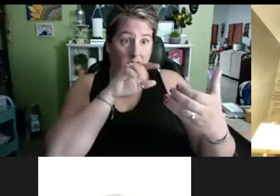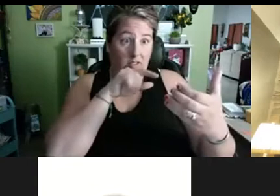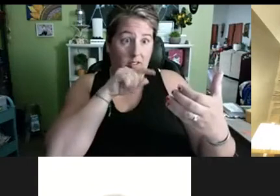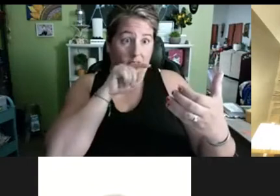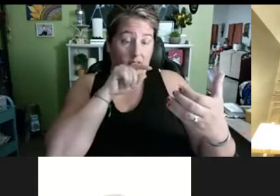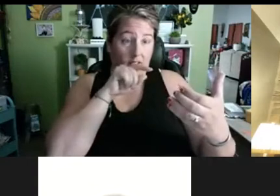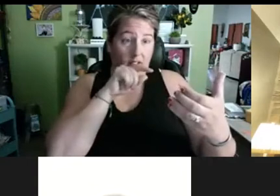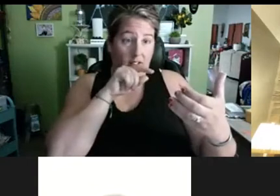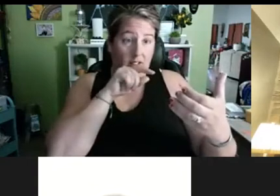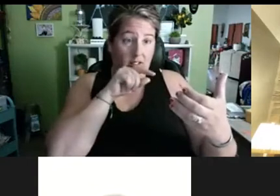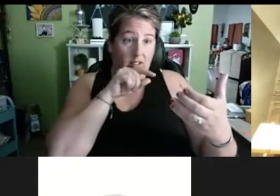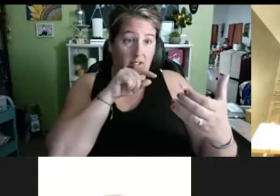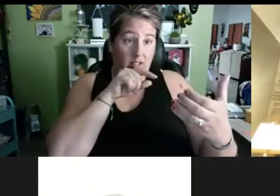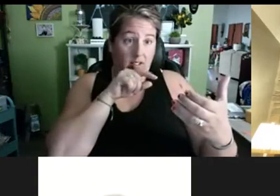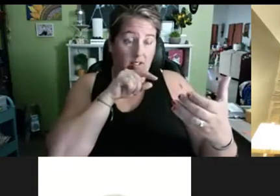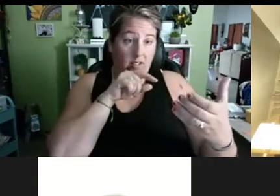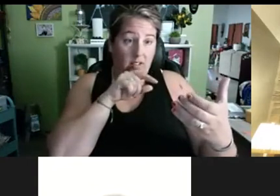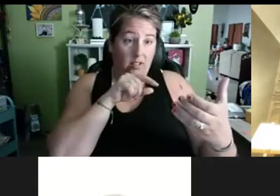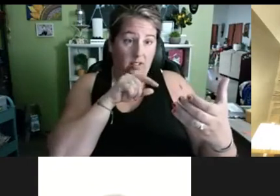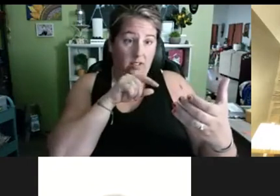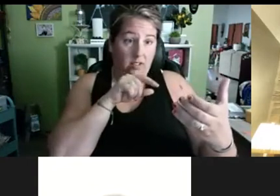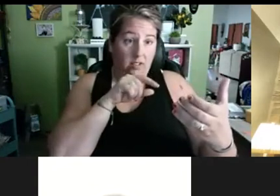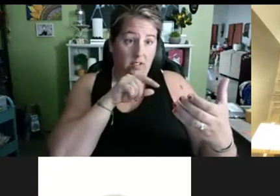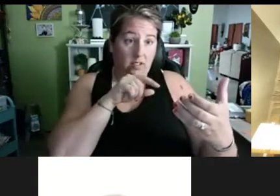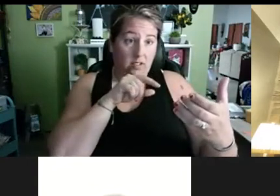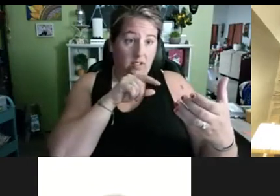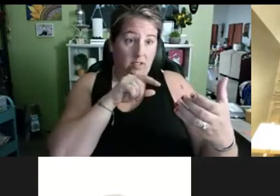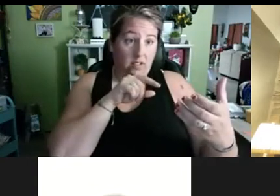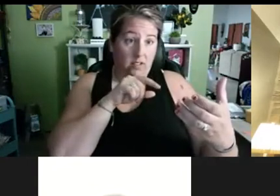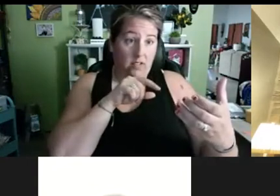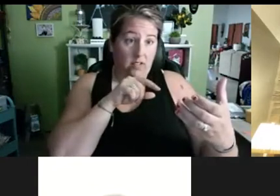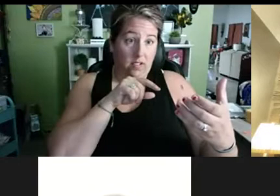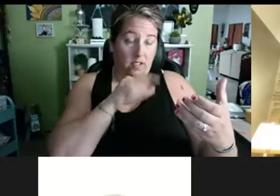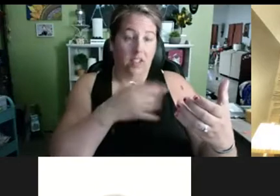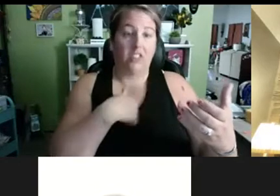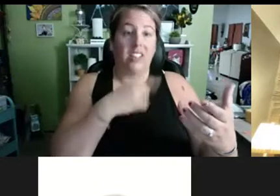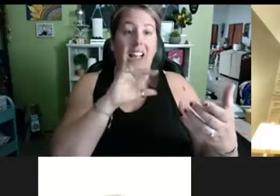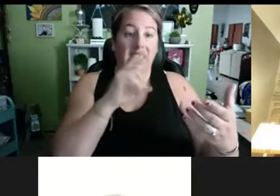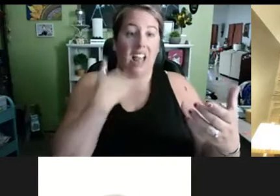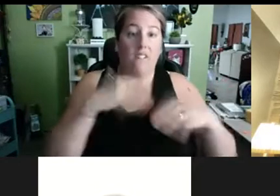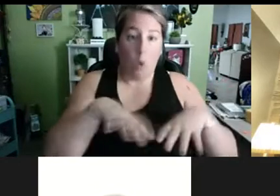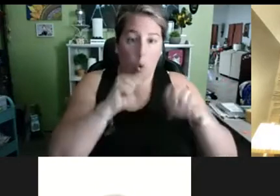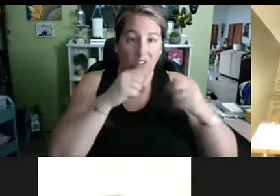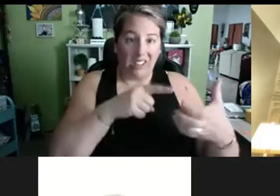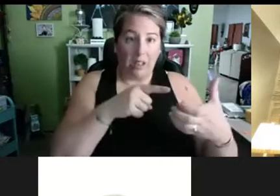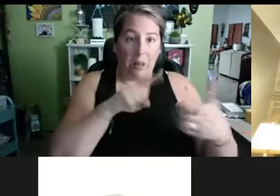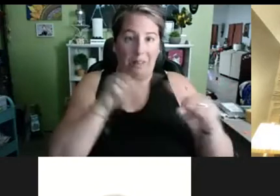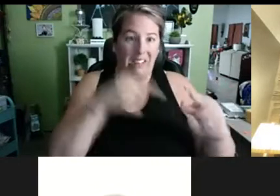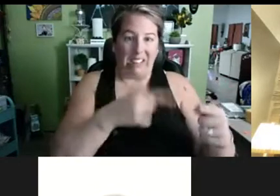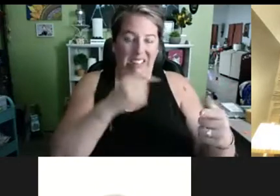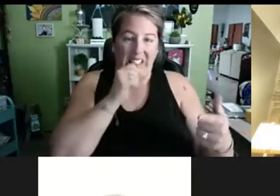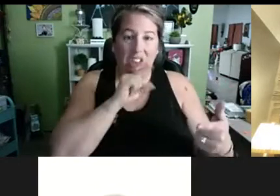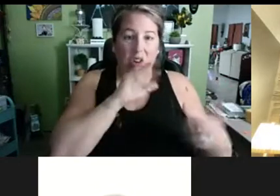I don't know how to get it to my customers or to my friends. Like, I don't know. And I didn't, before I saw this on